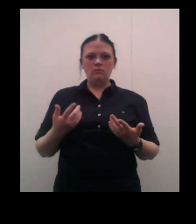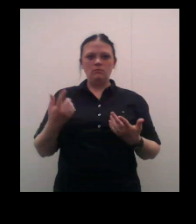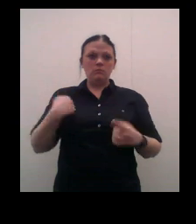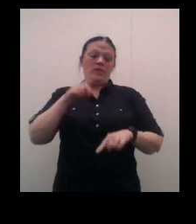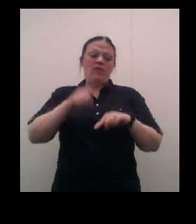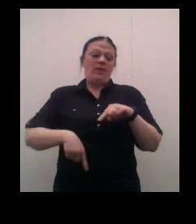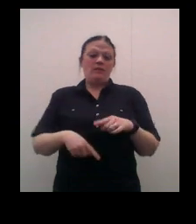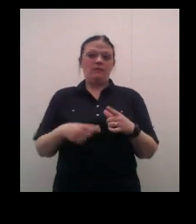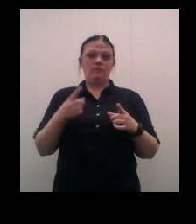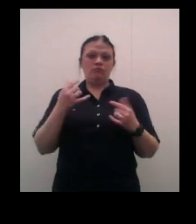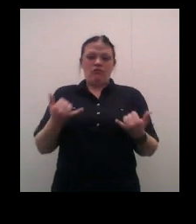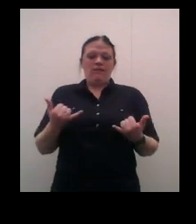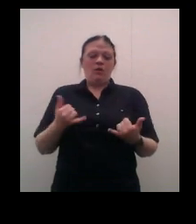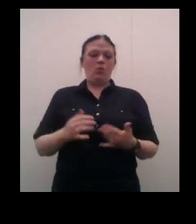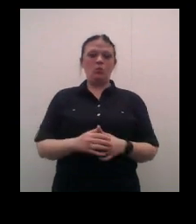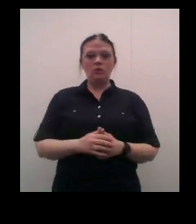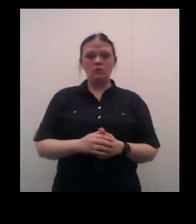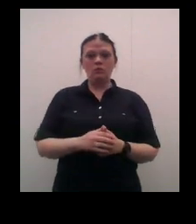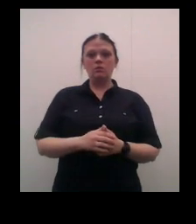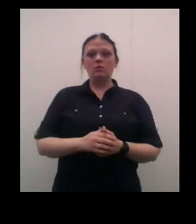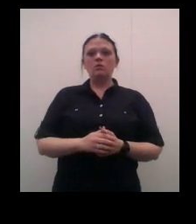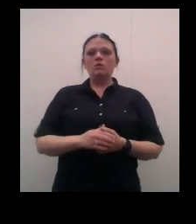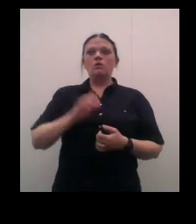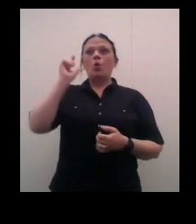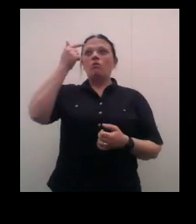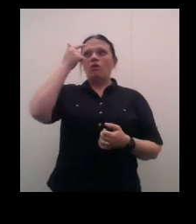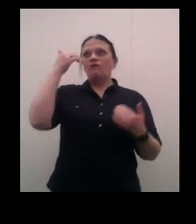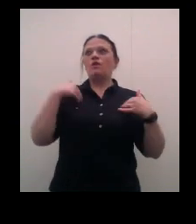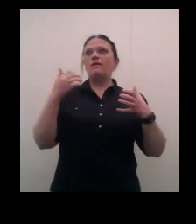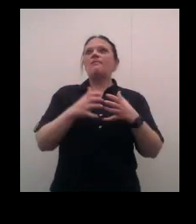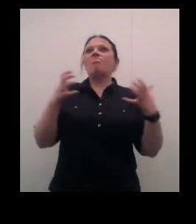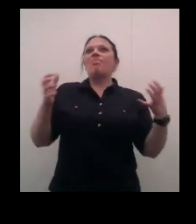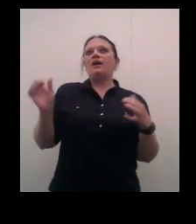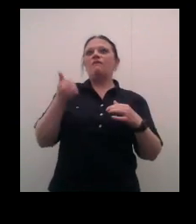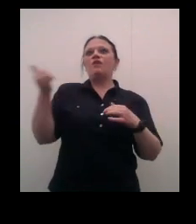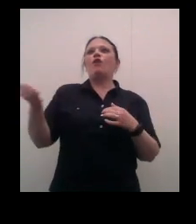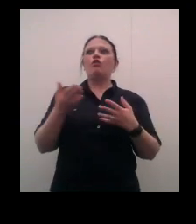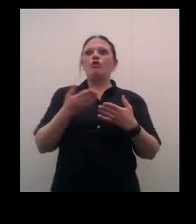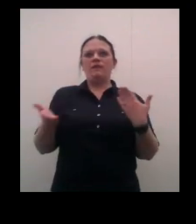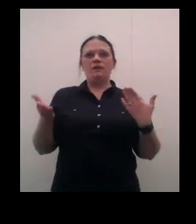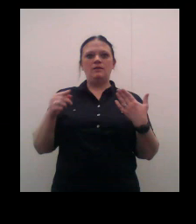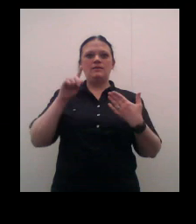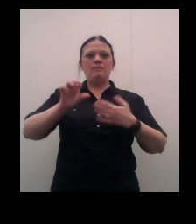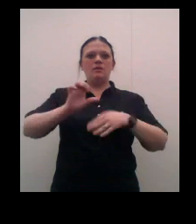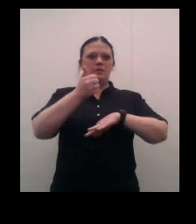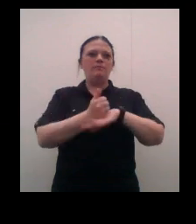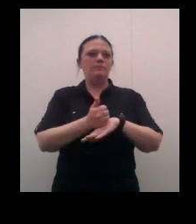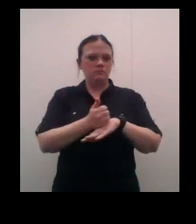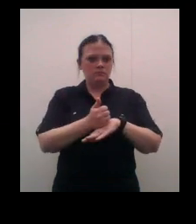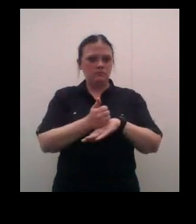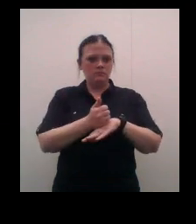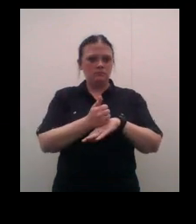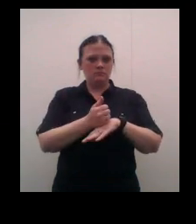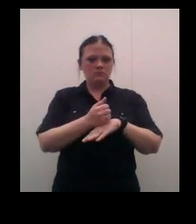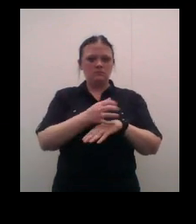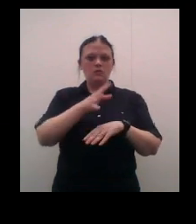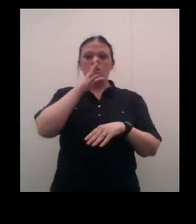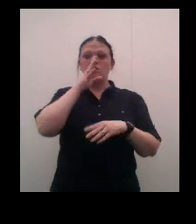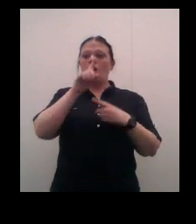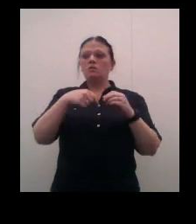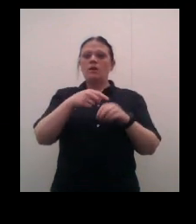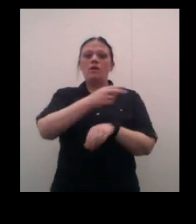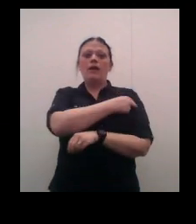point. Now, the governor's got a lot of other things that have to be put in place. He also talked about hospitals